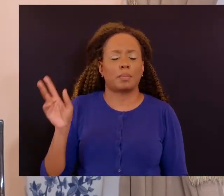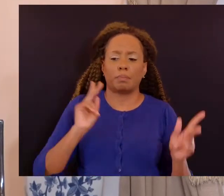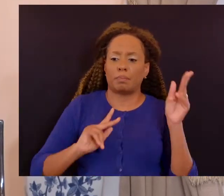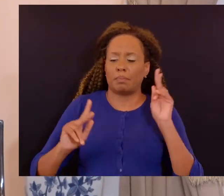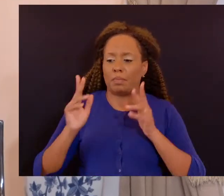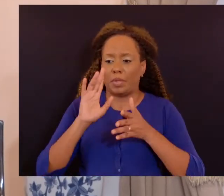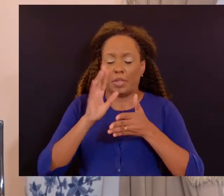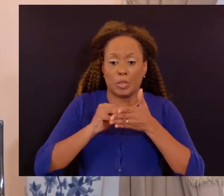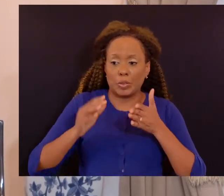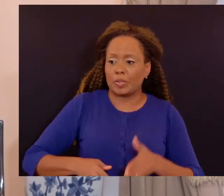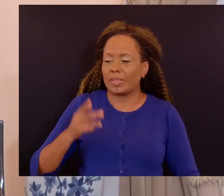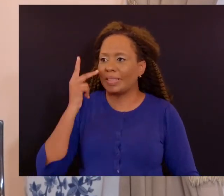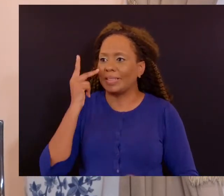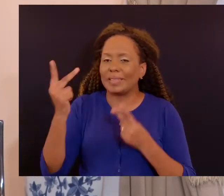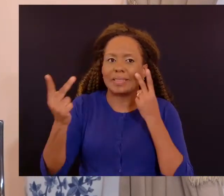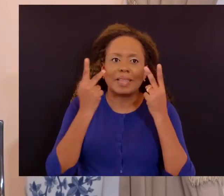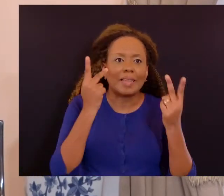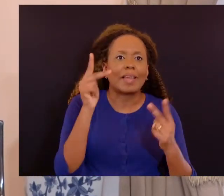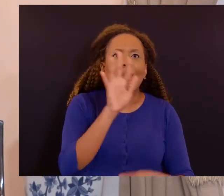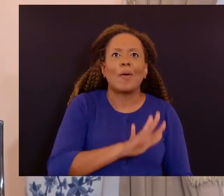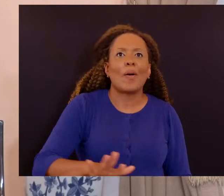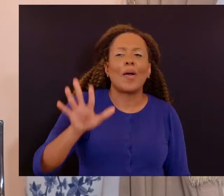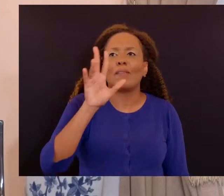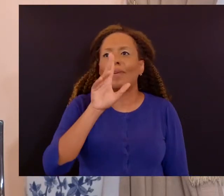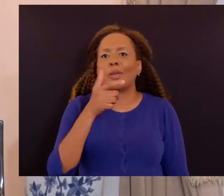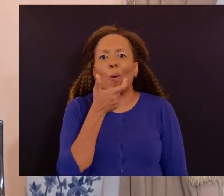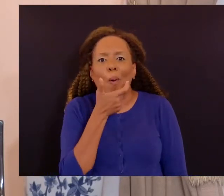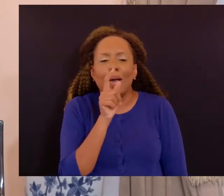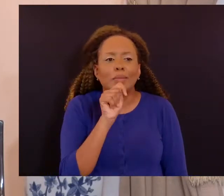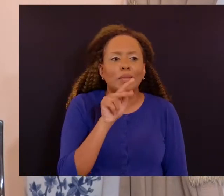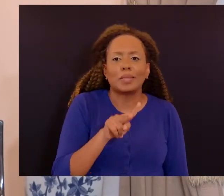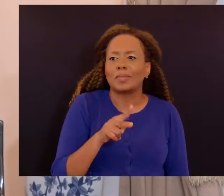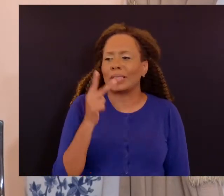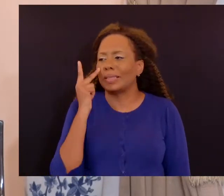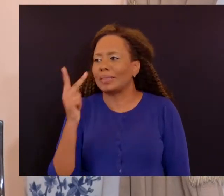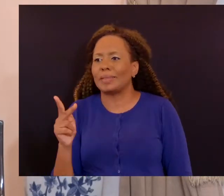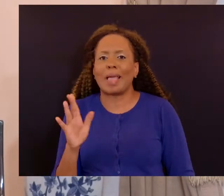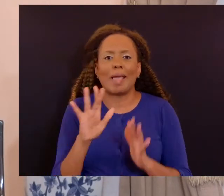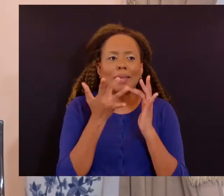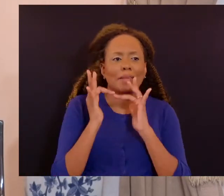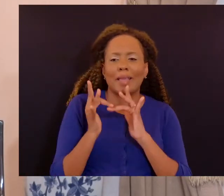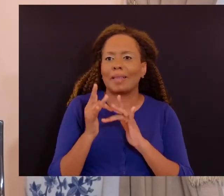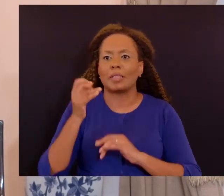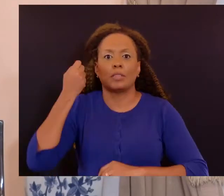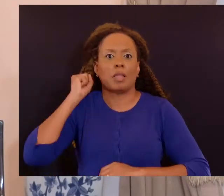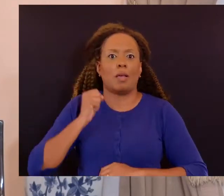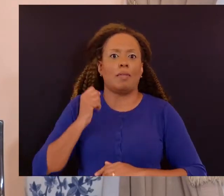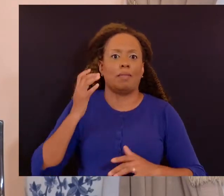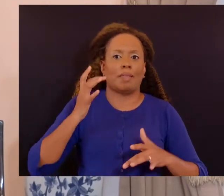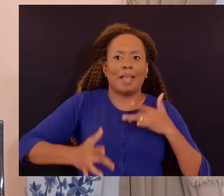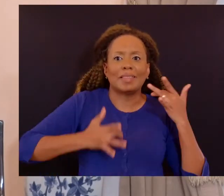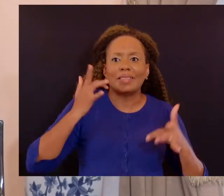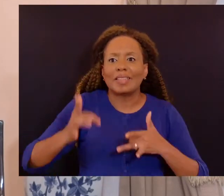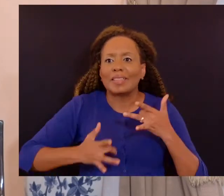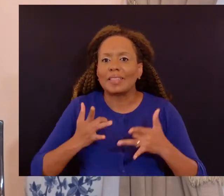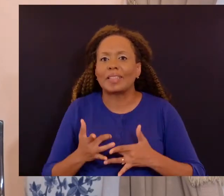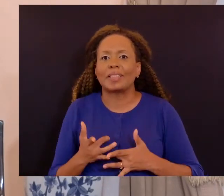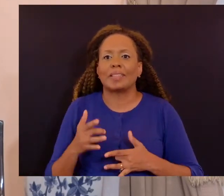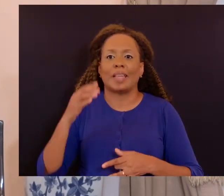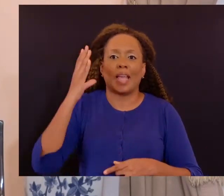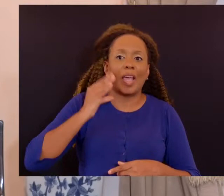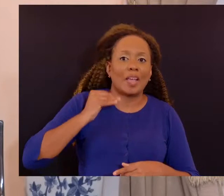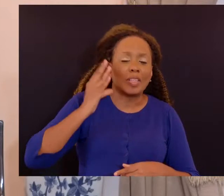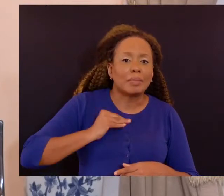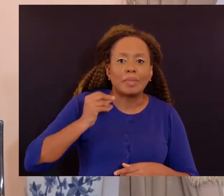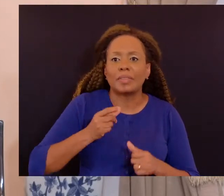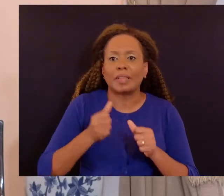way that they're familiar with. It's being done in a way where it sounds exciting. They're able to touch and they're able to feel and to experience what